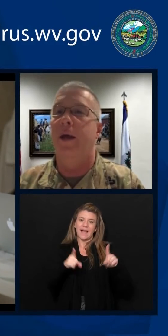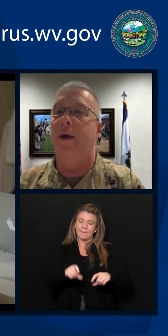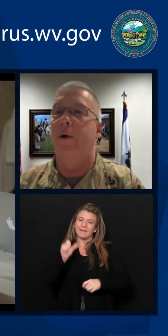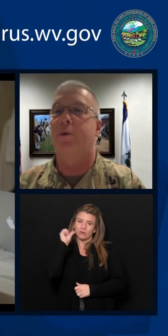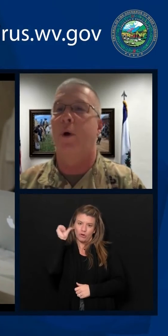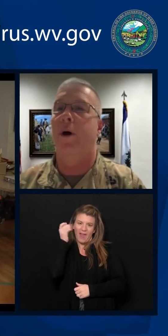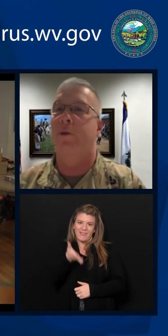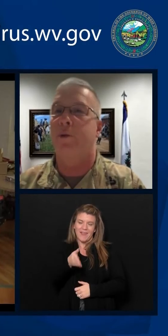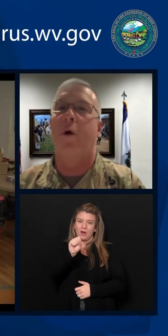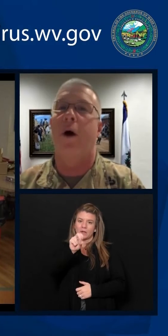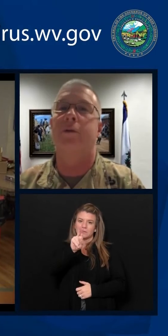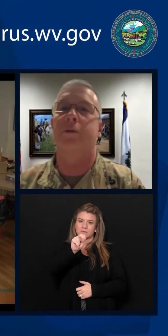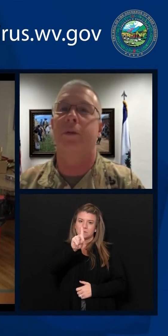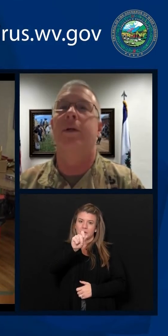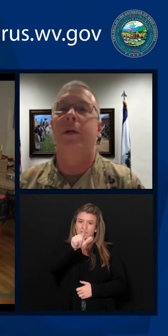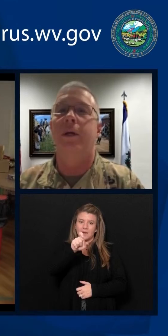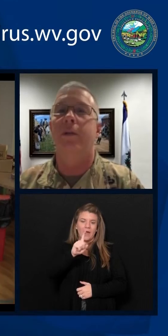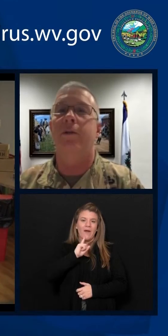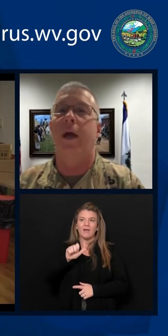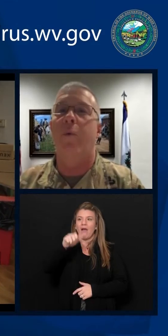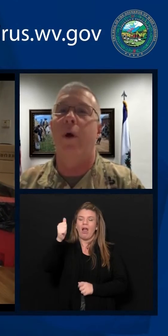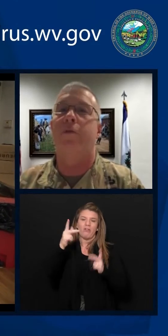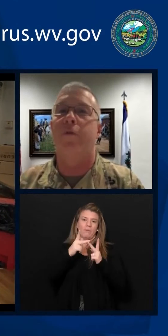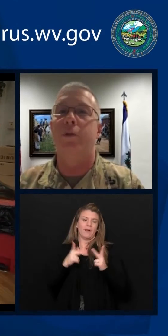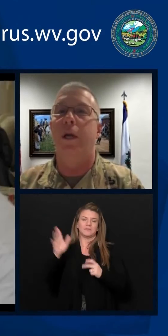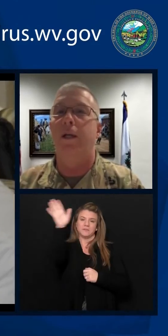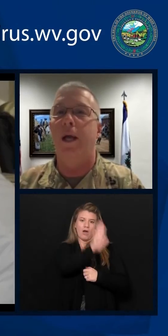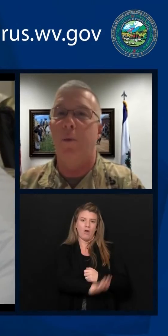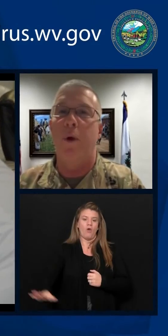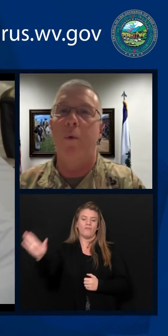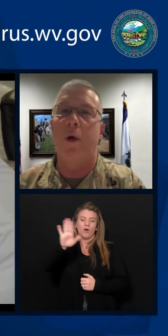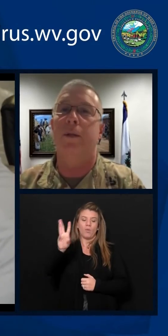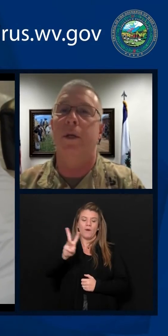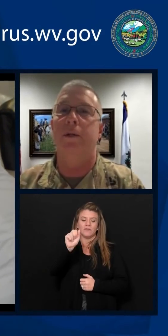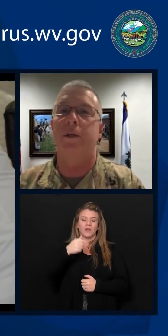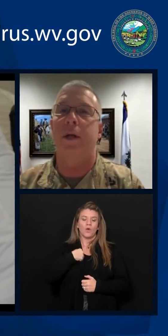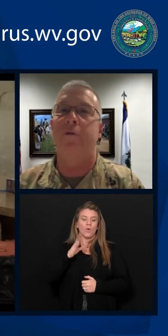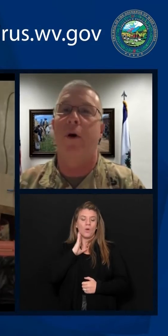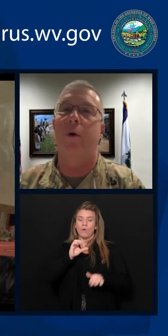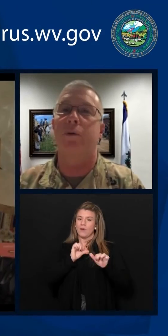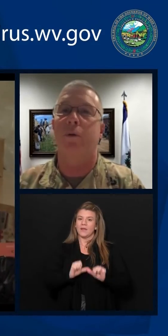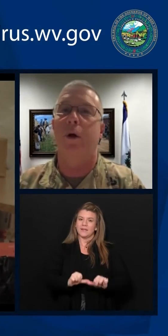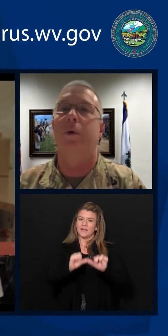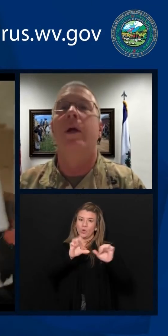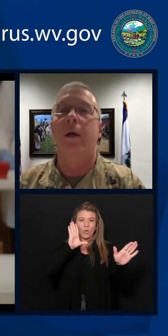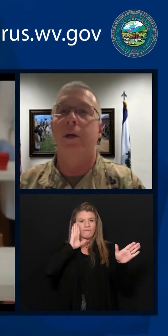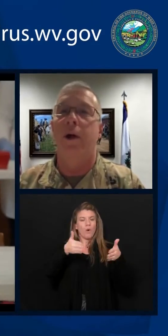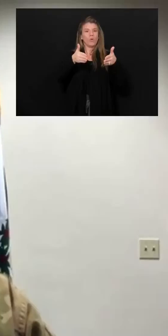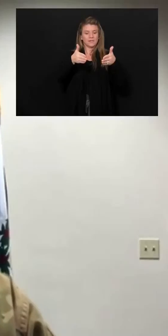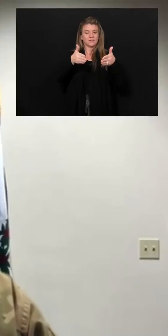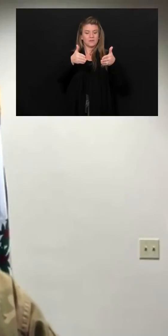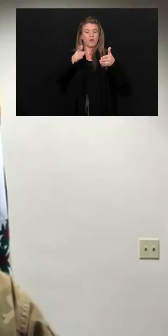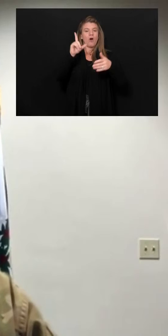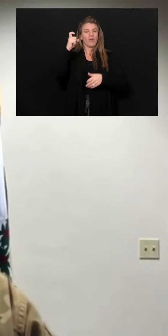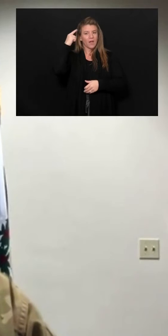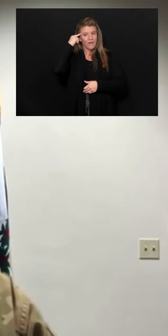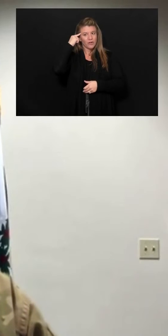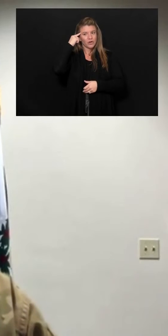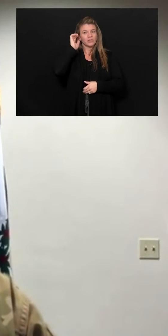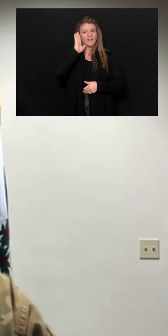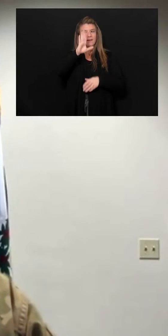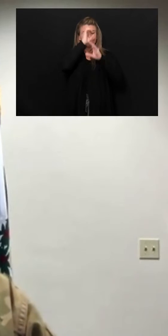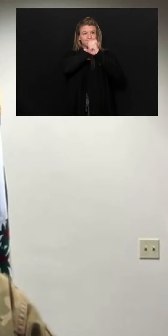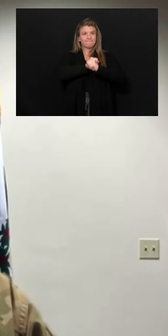at Sundale as well as across the state of West Virginia, and we will continue to stay focused on the governor's vision